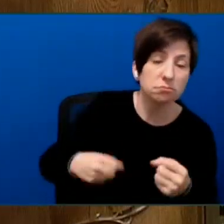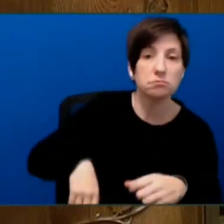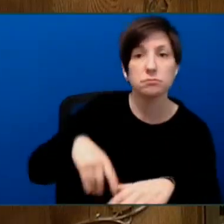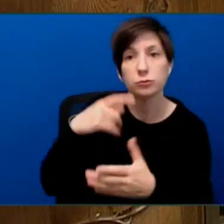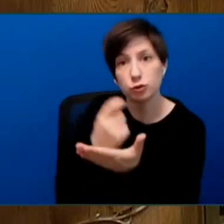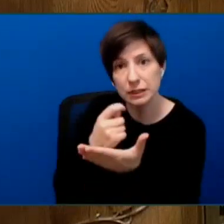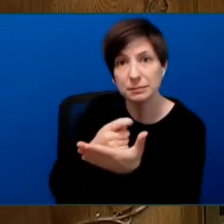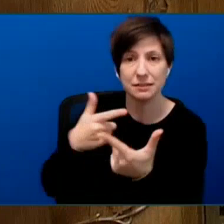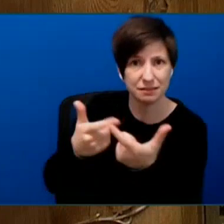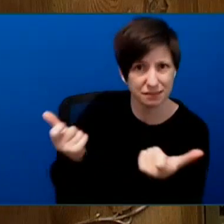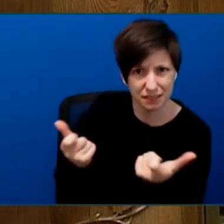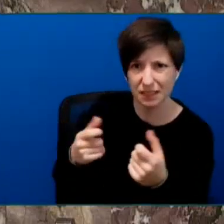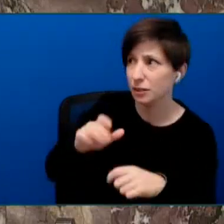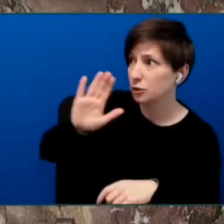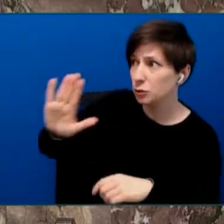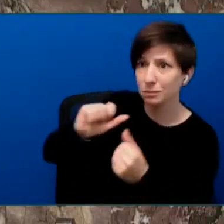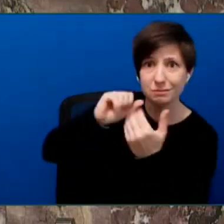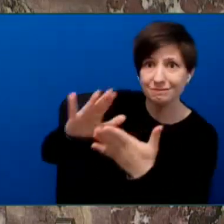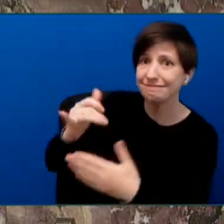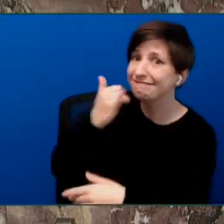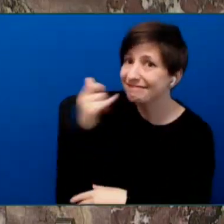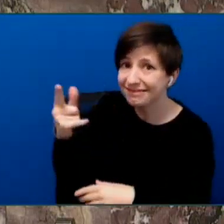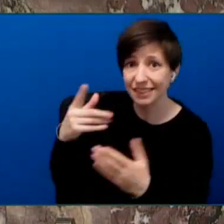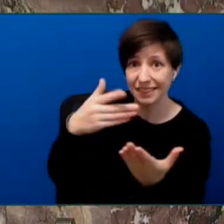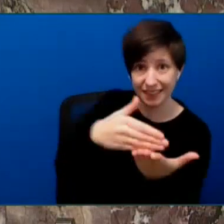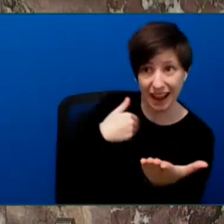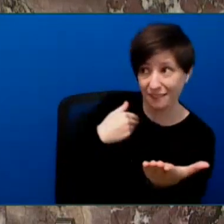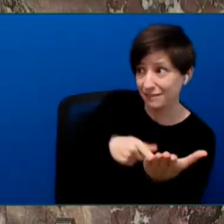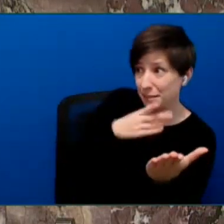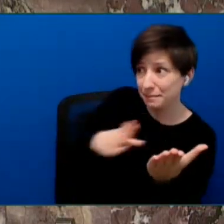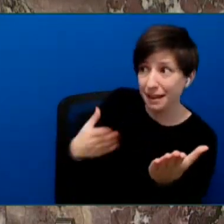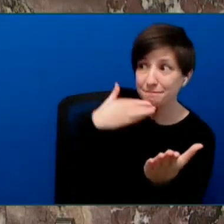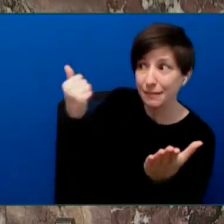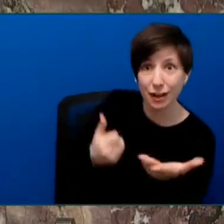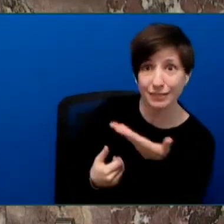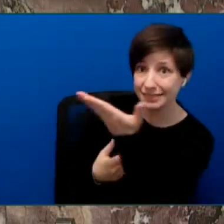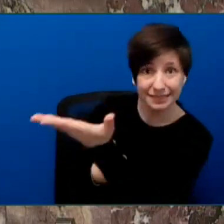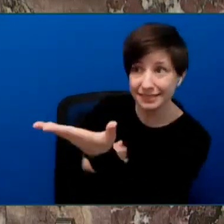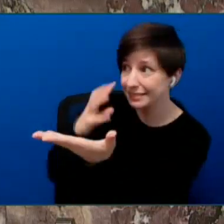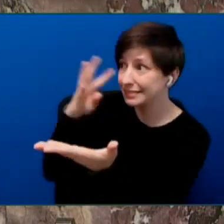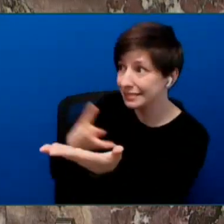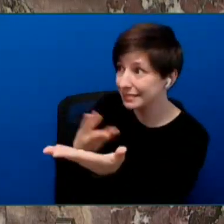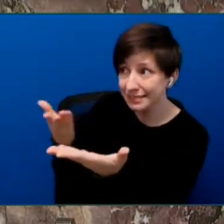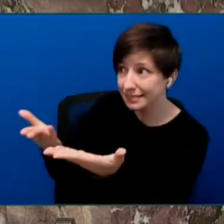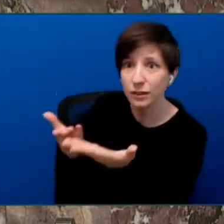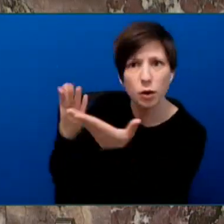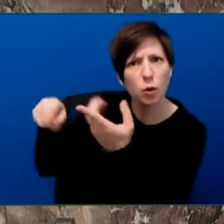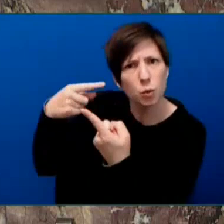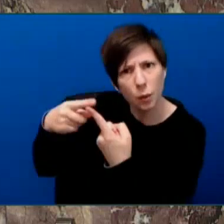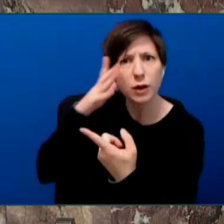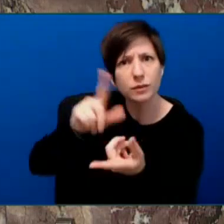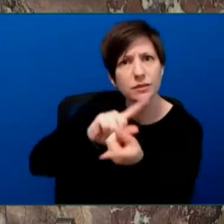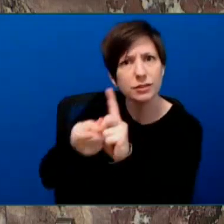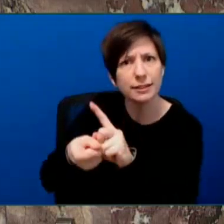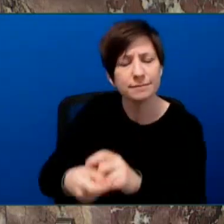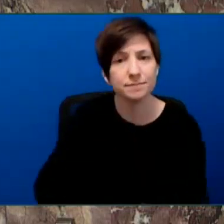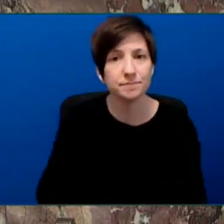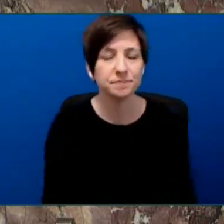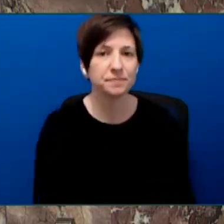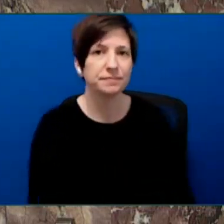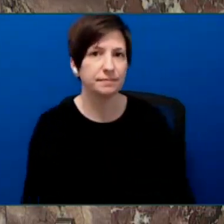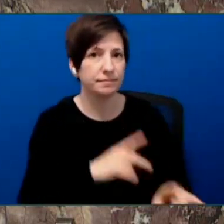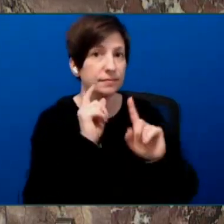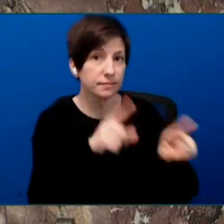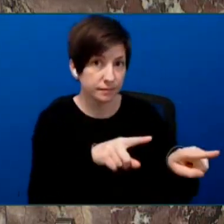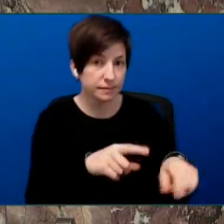Minister. Thanks very much, Honourable Speaker. And I do want to assure the House, Honourable Speaker, that our pathway to hope is